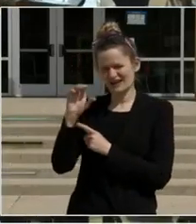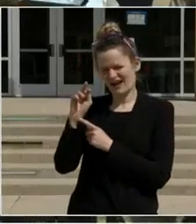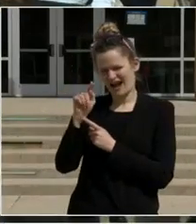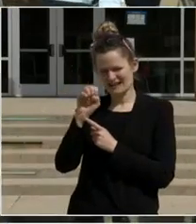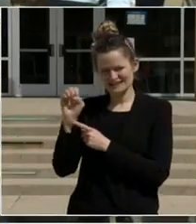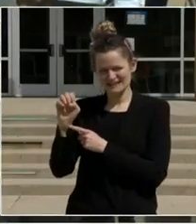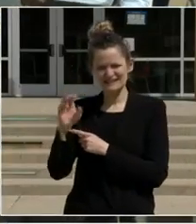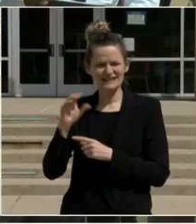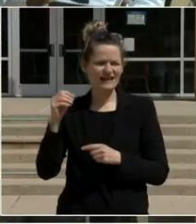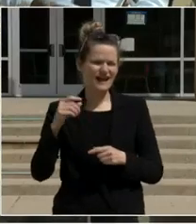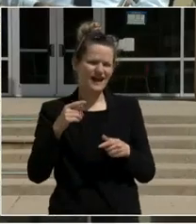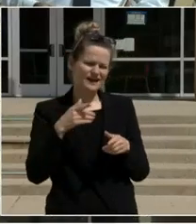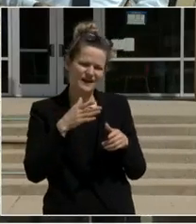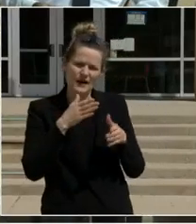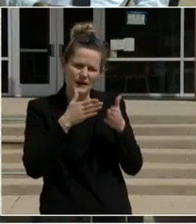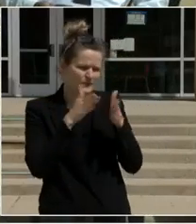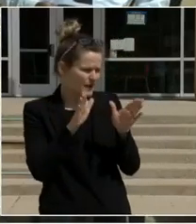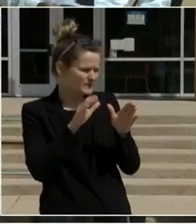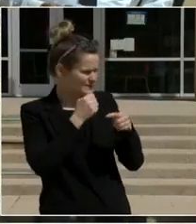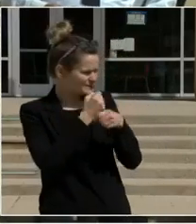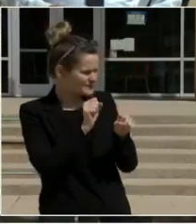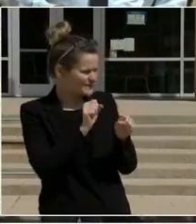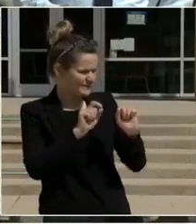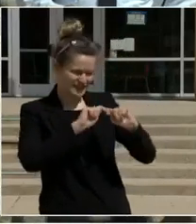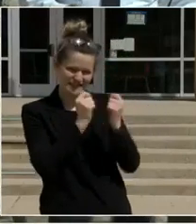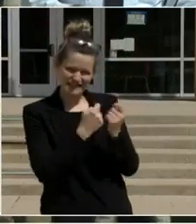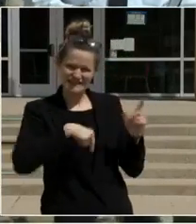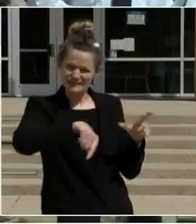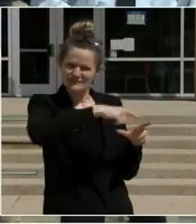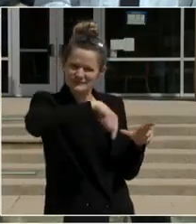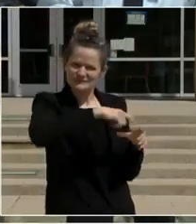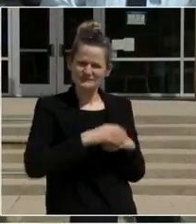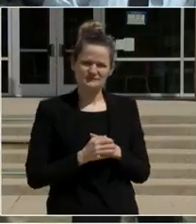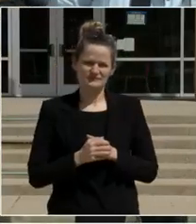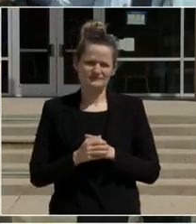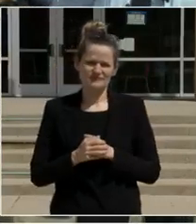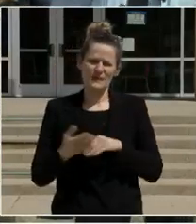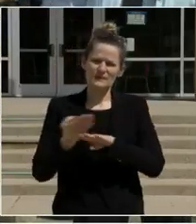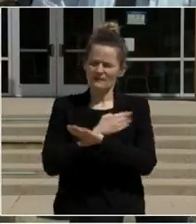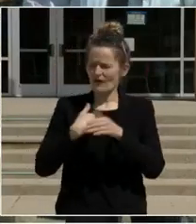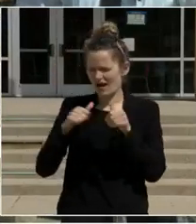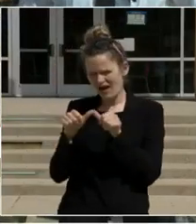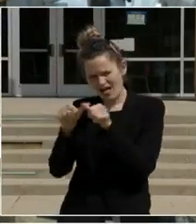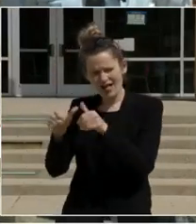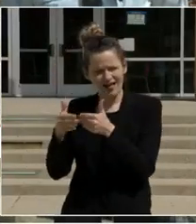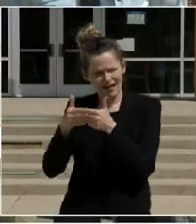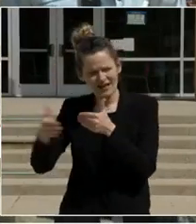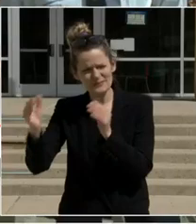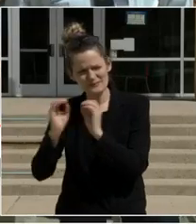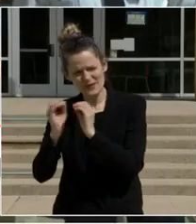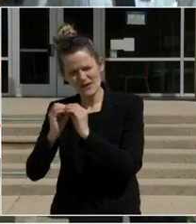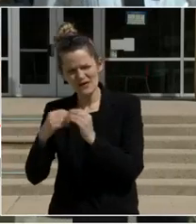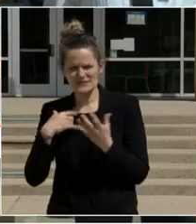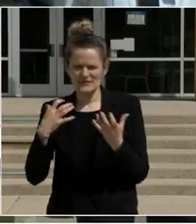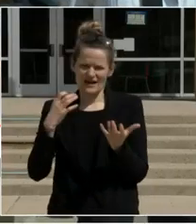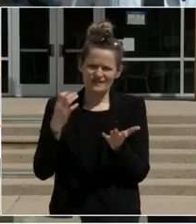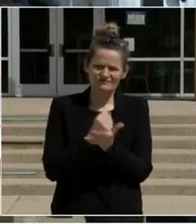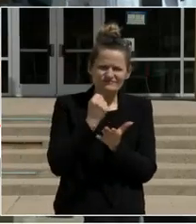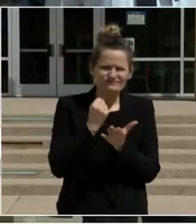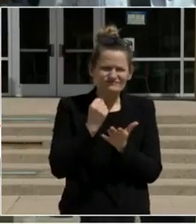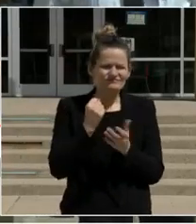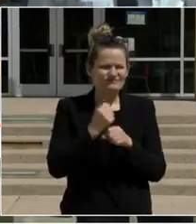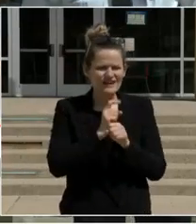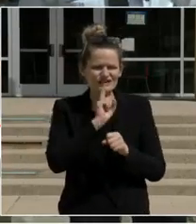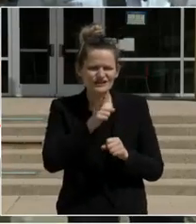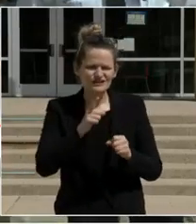team. And before we turn to the business at hand, I just wanted to remark